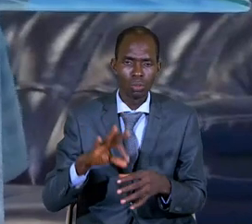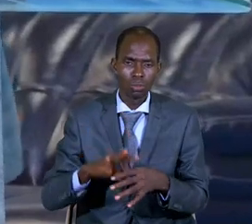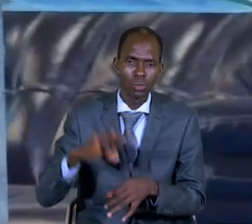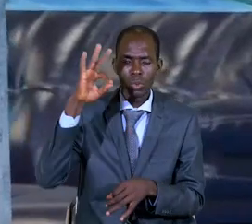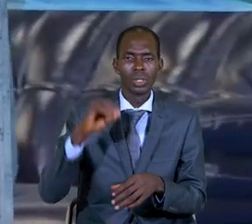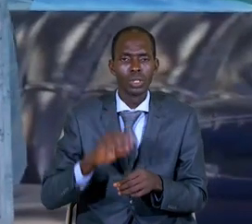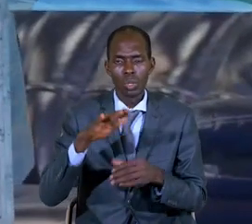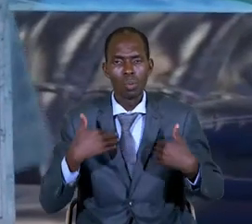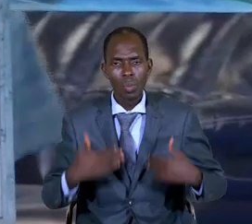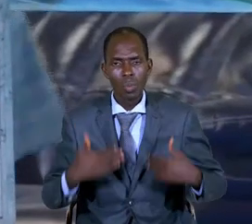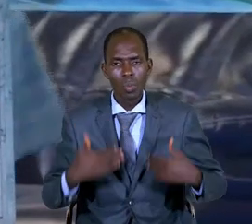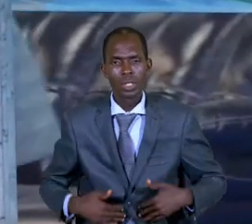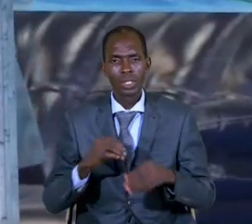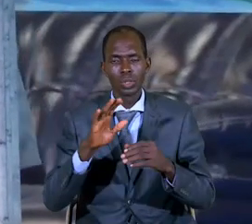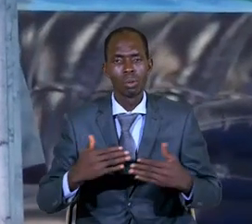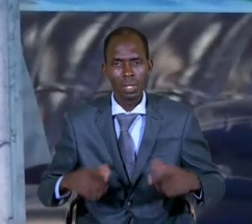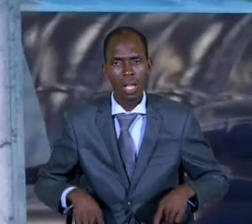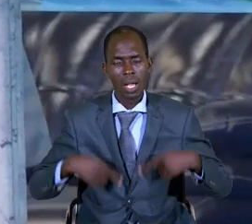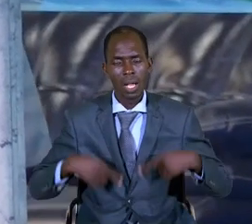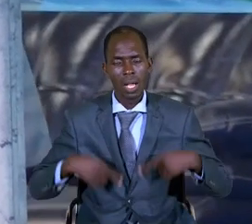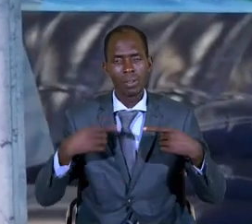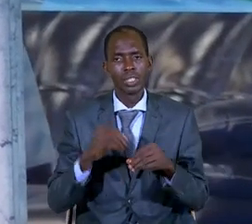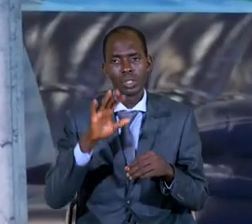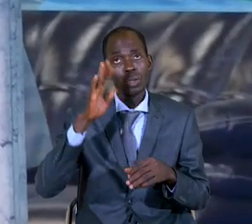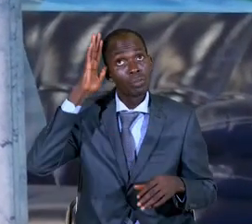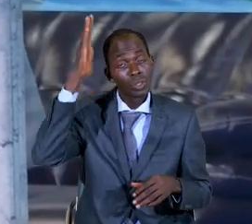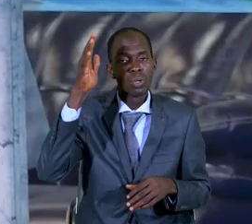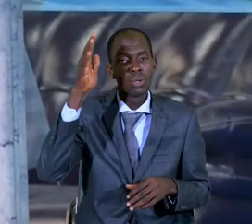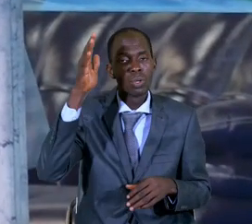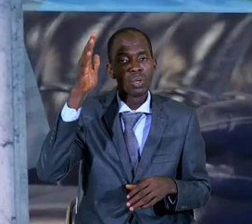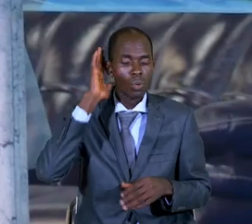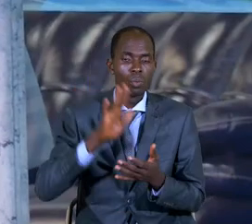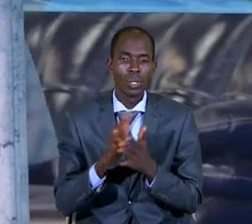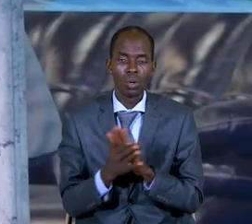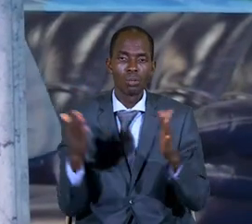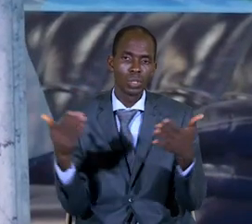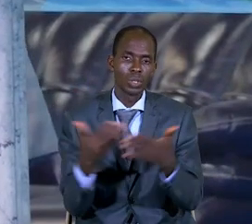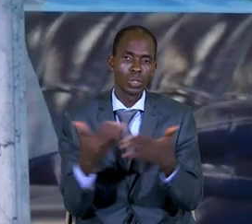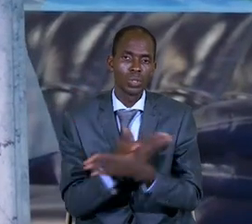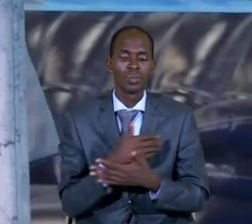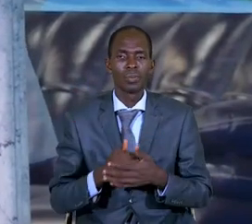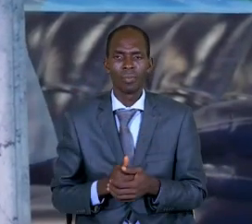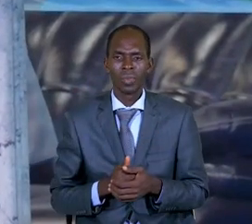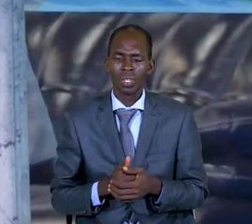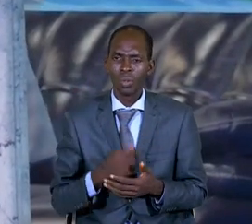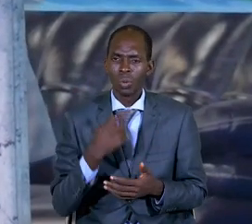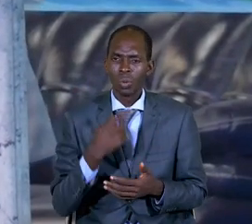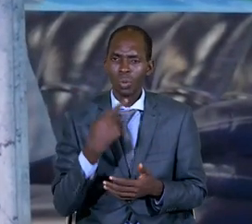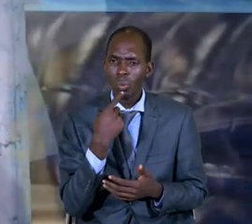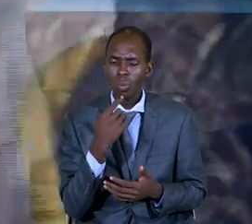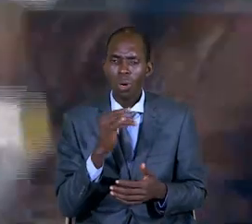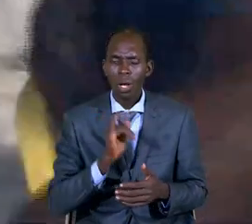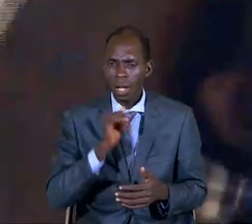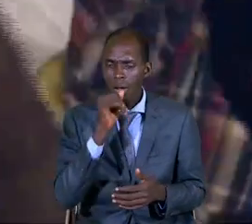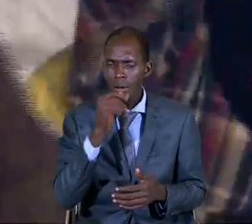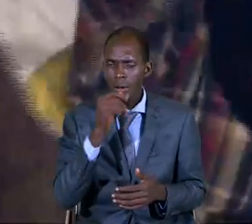your life, in your future, everything will become new. I'm talking to somebody in particular. Where is